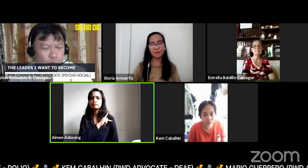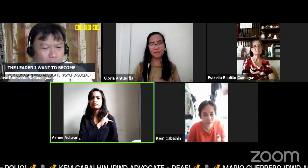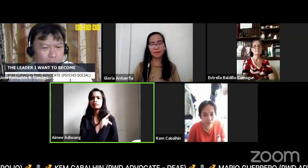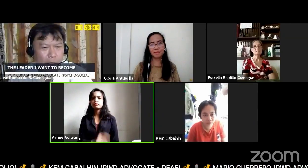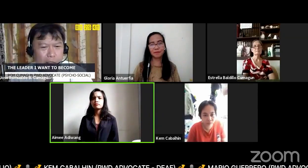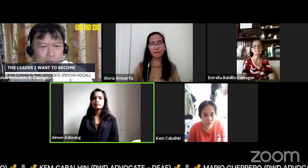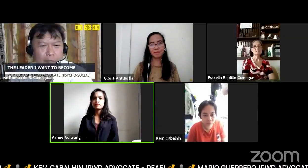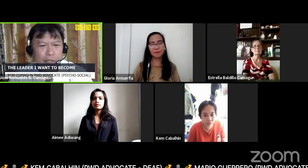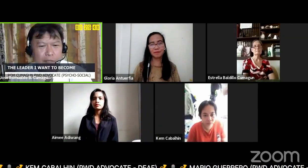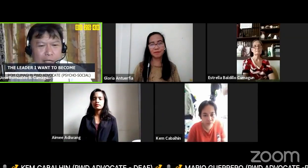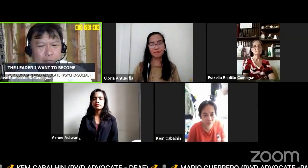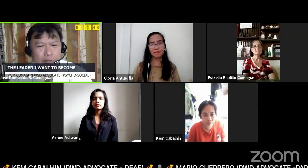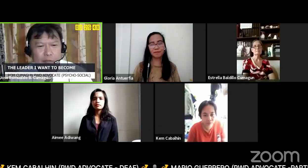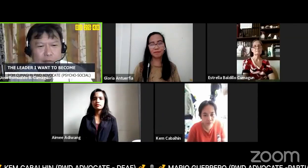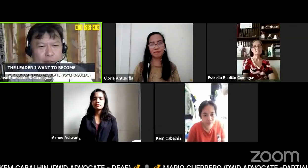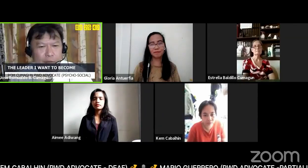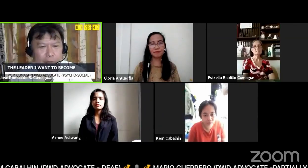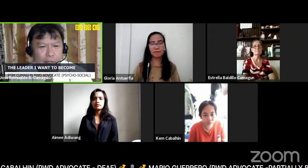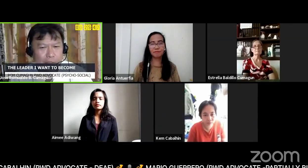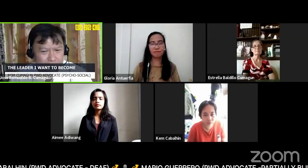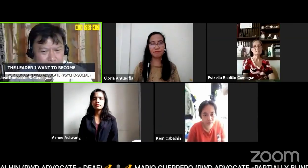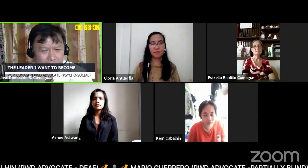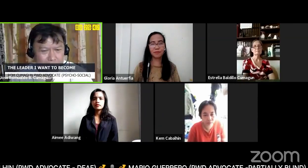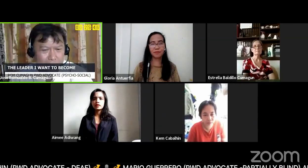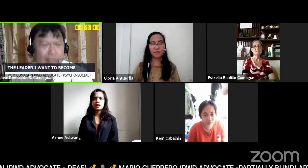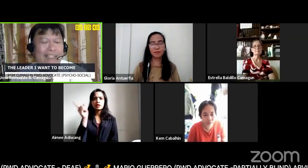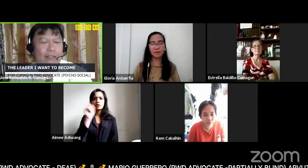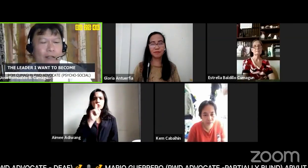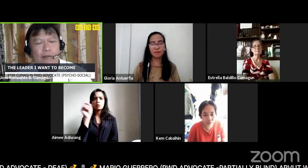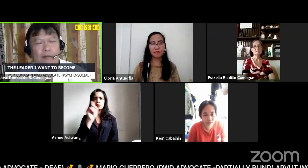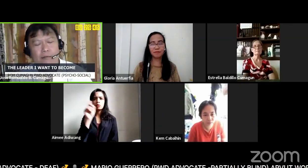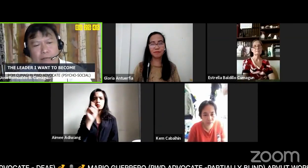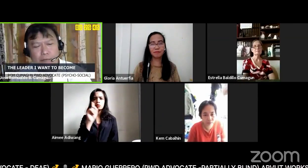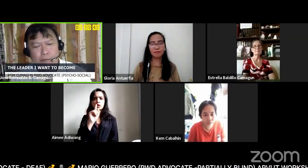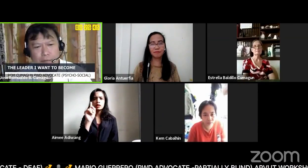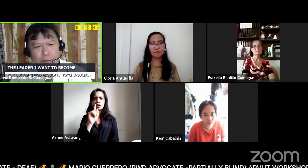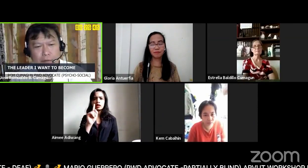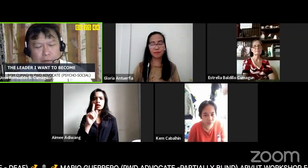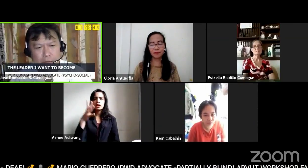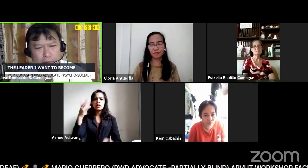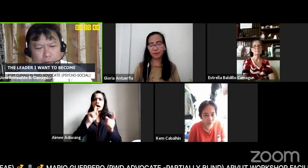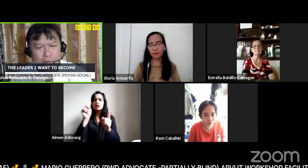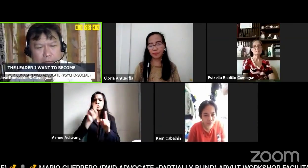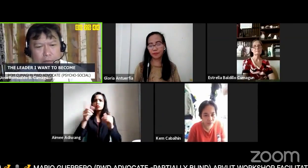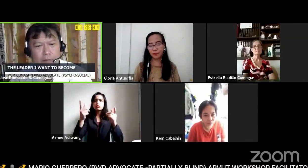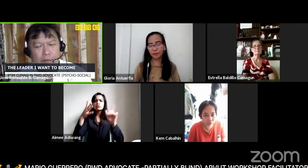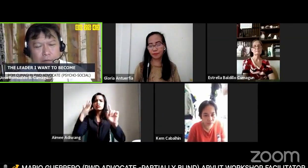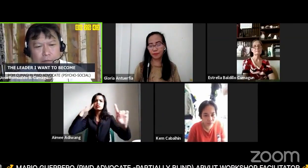what are some examples of your achievements as leader?